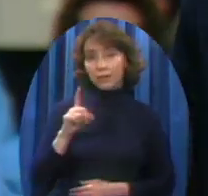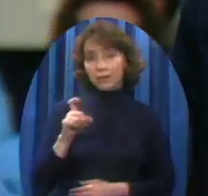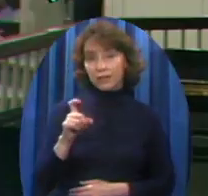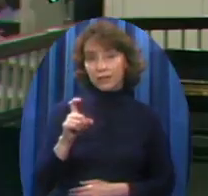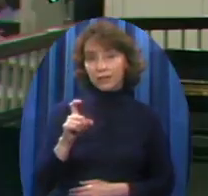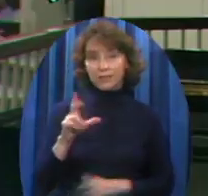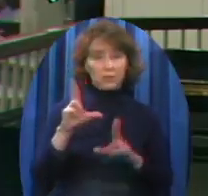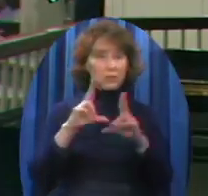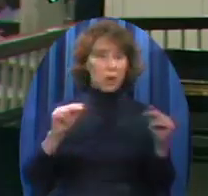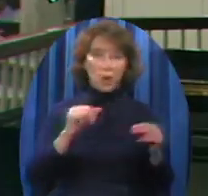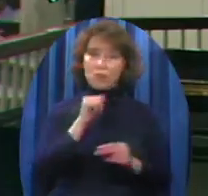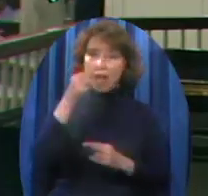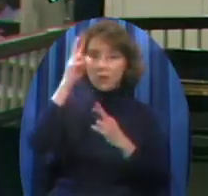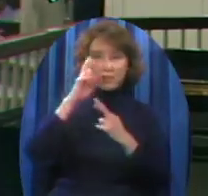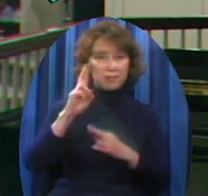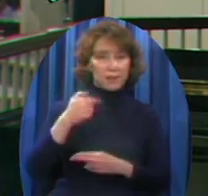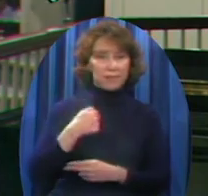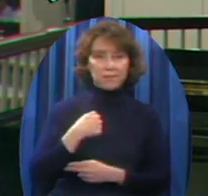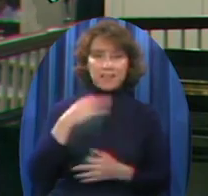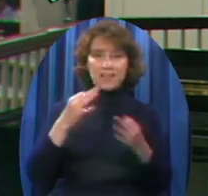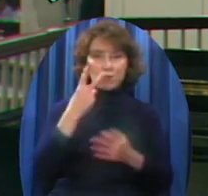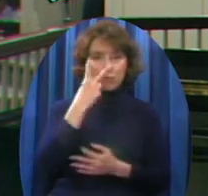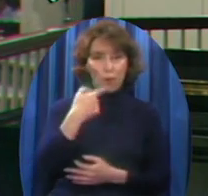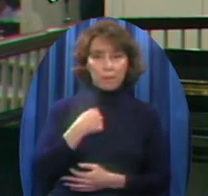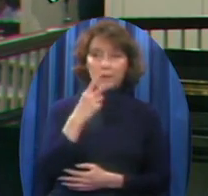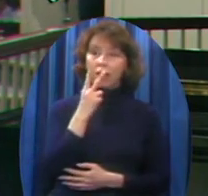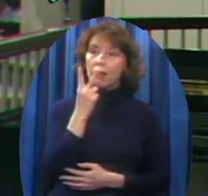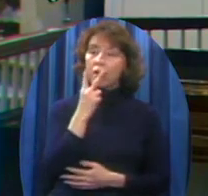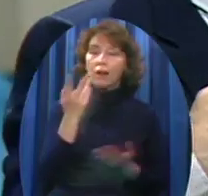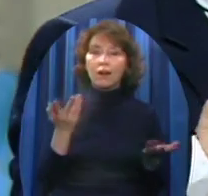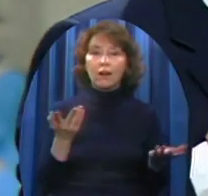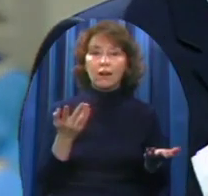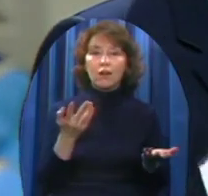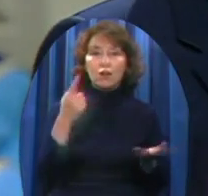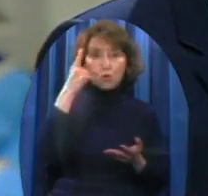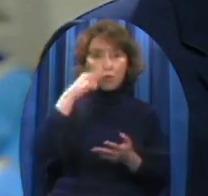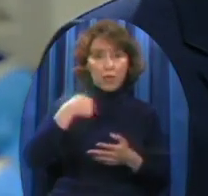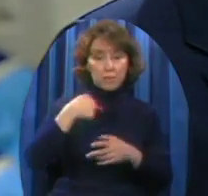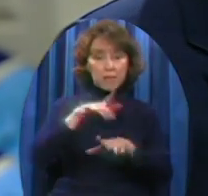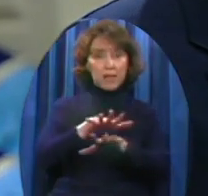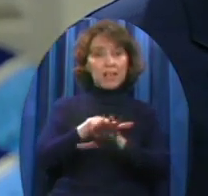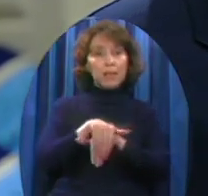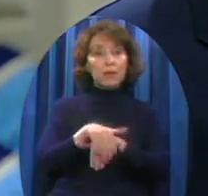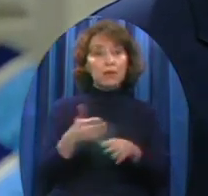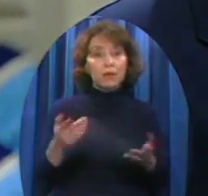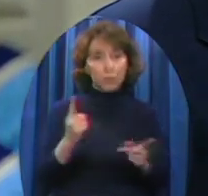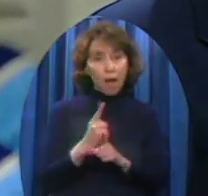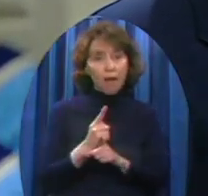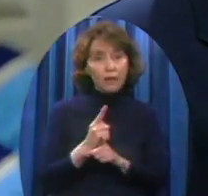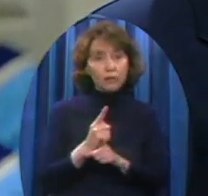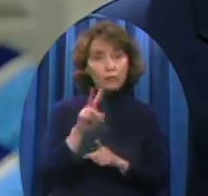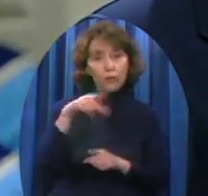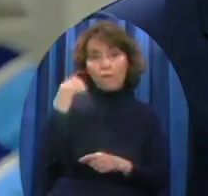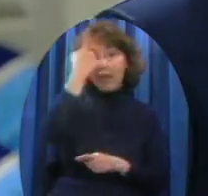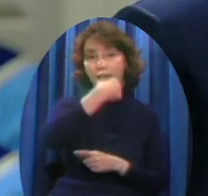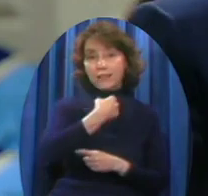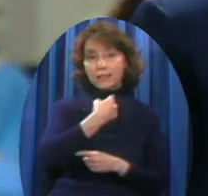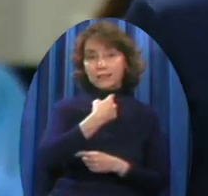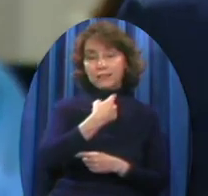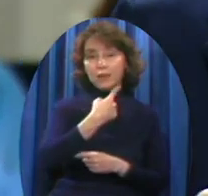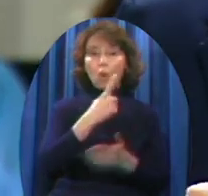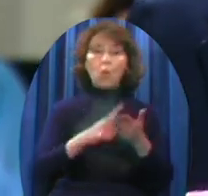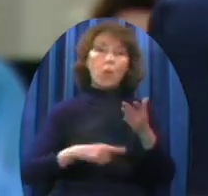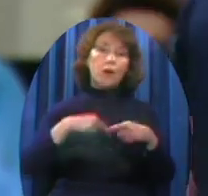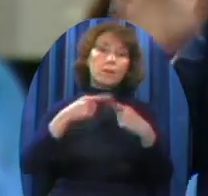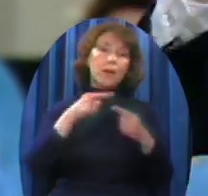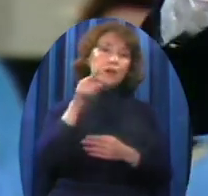not. Look at that hypocrite up there in the pulpit. Well, hey, if I'm a hypocrite for doing it, what about you? There are no two standards